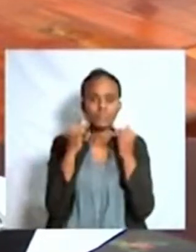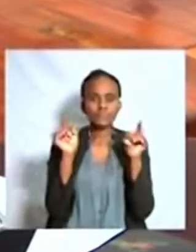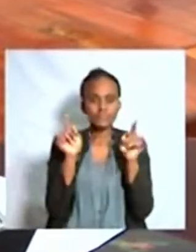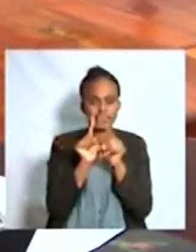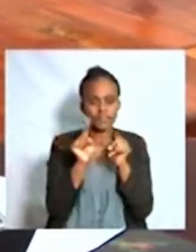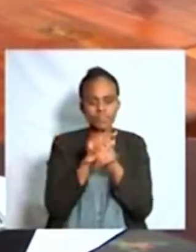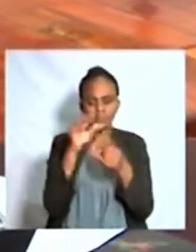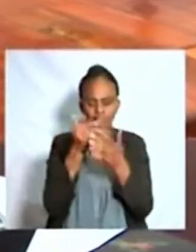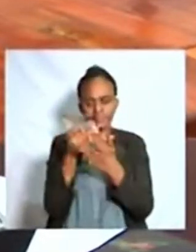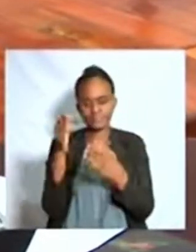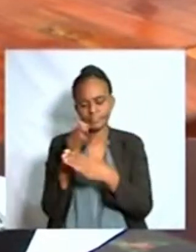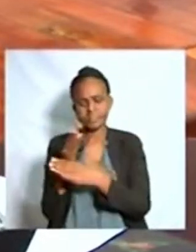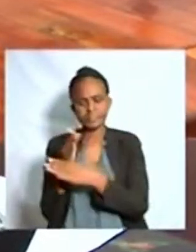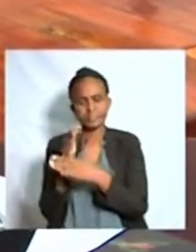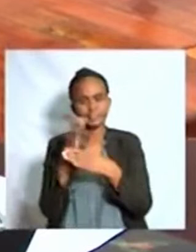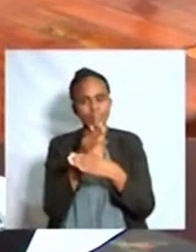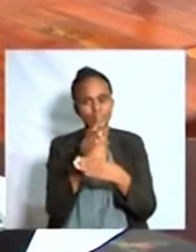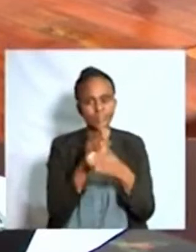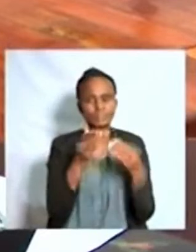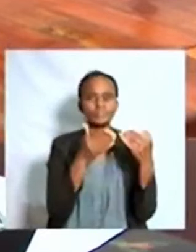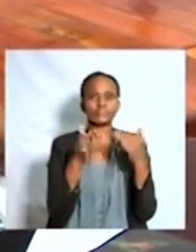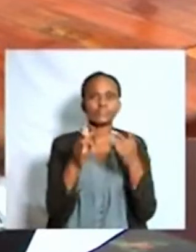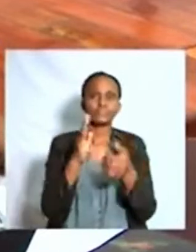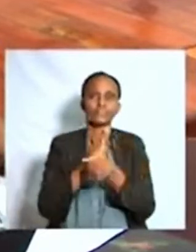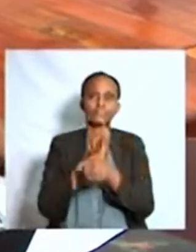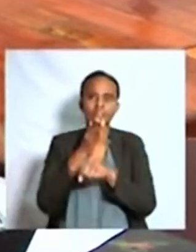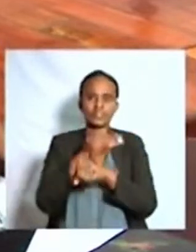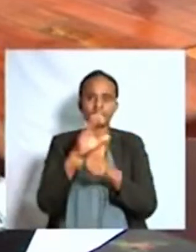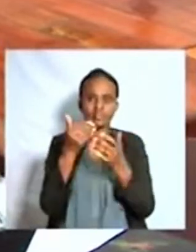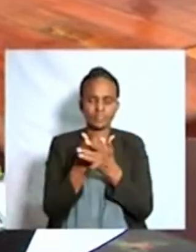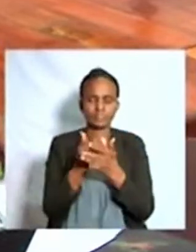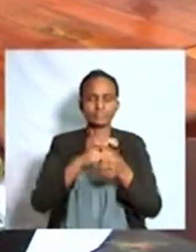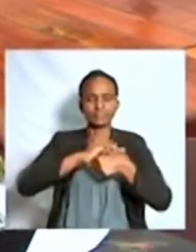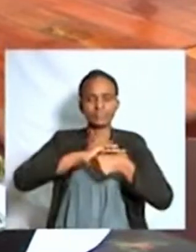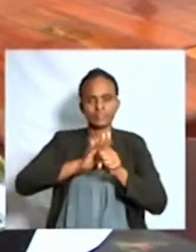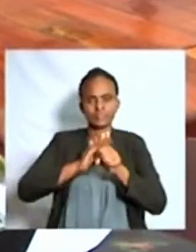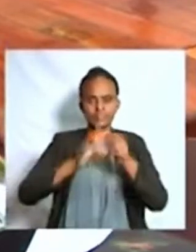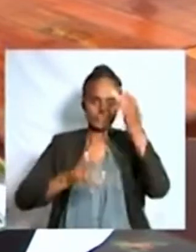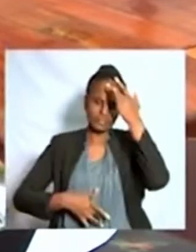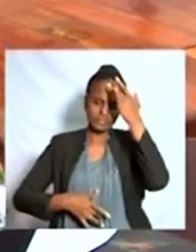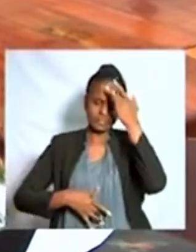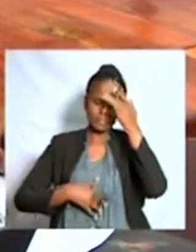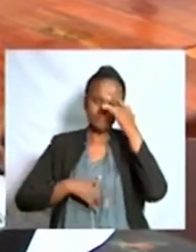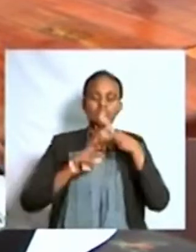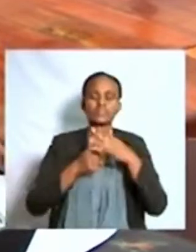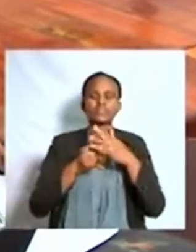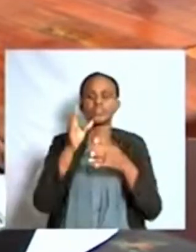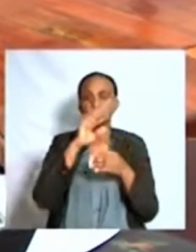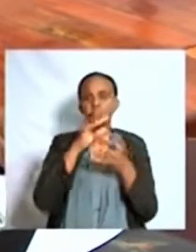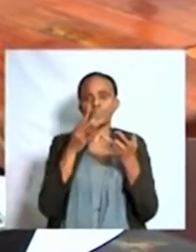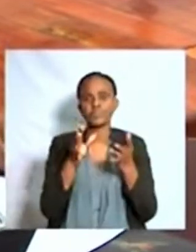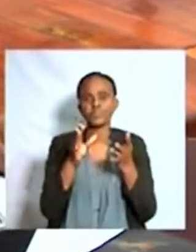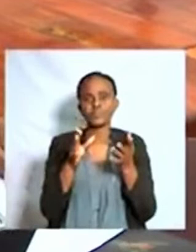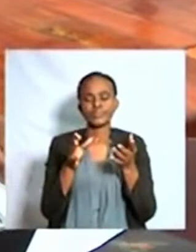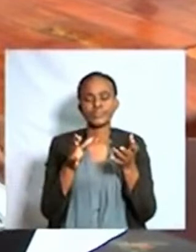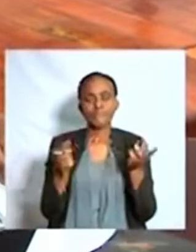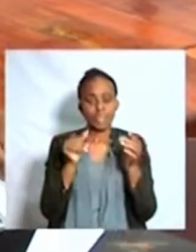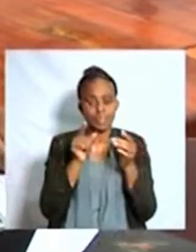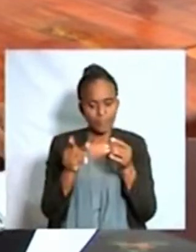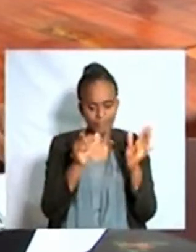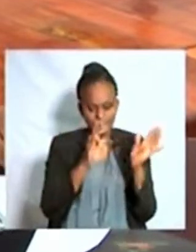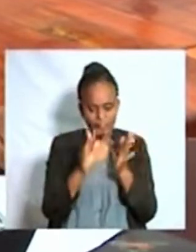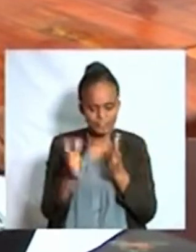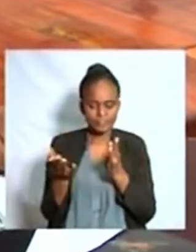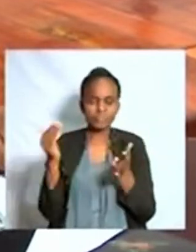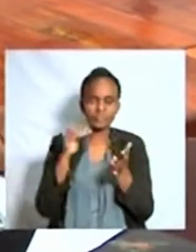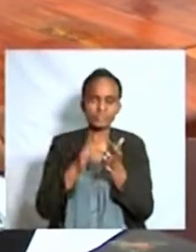account the businesses that have been reopened after the COVID-19 pandemic effects. As a remedial measure, Chair,